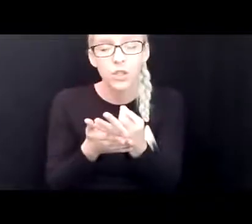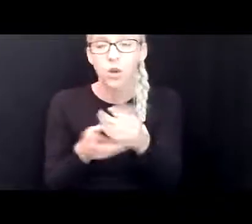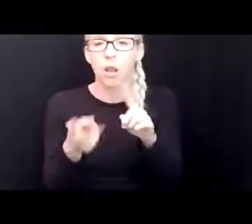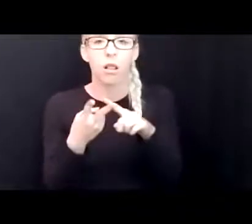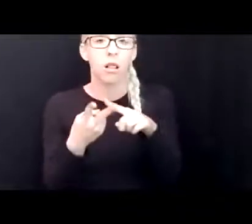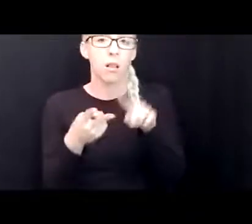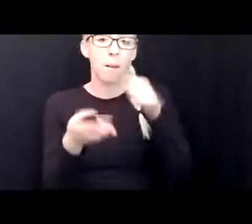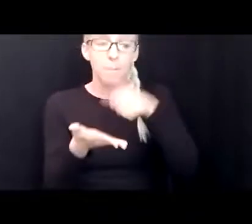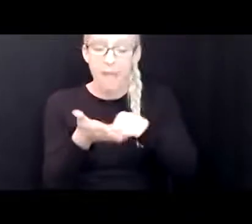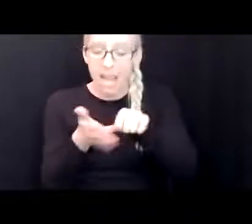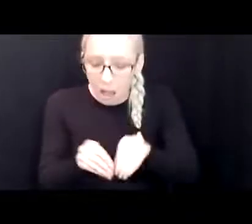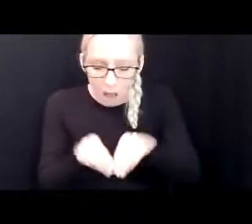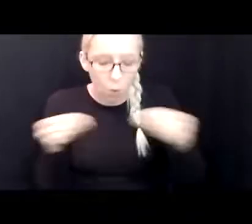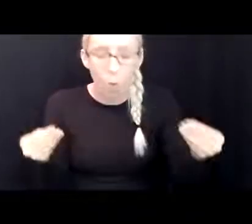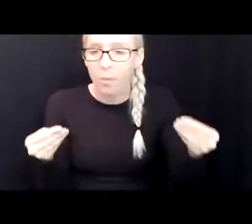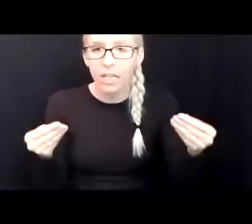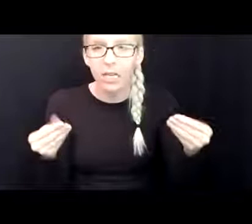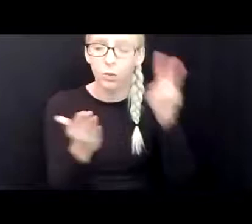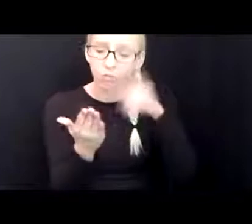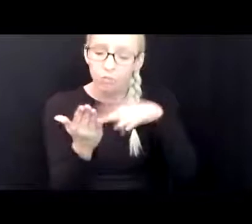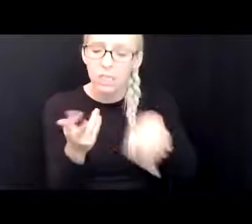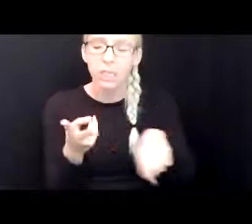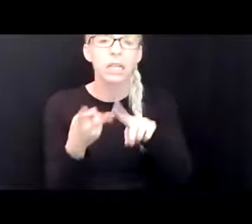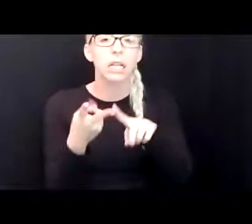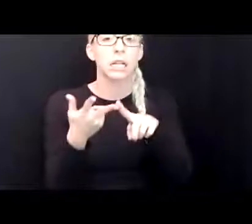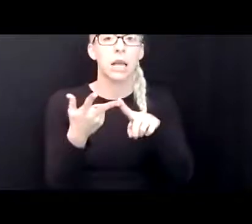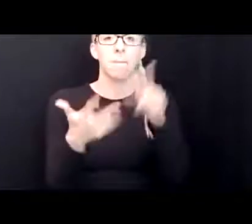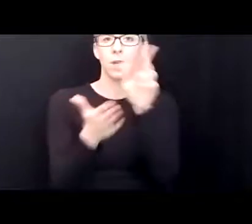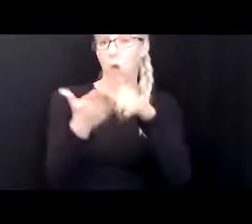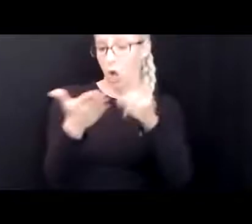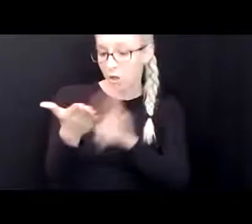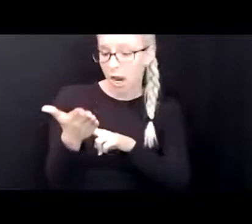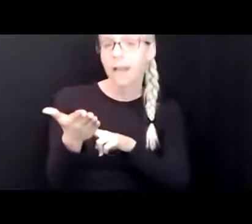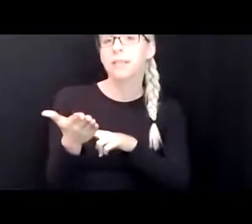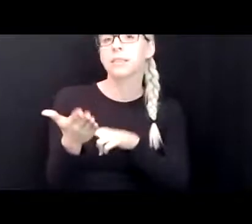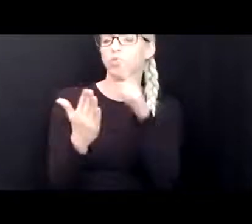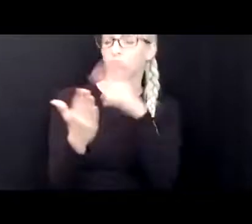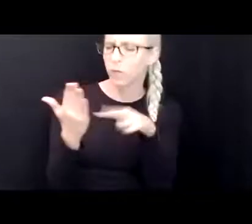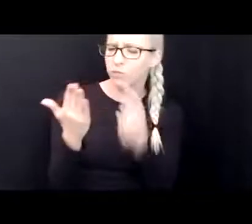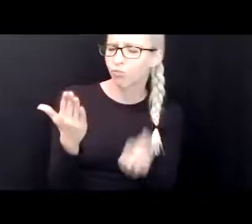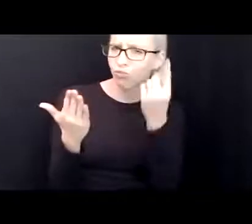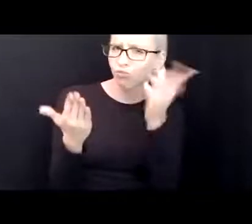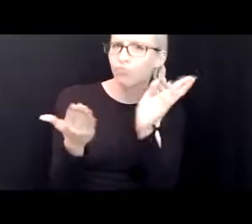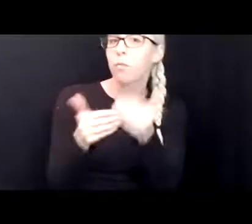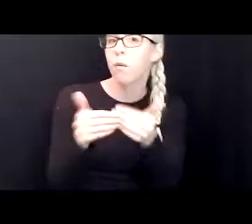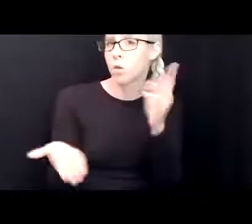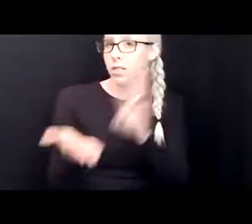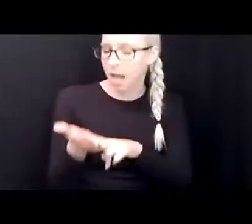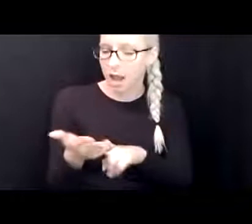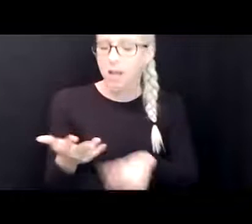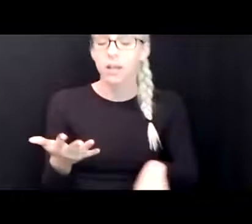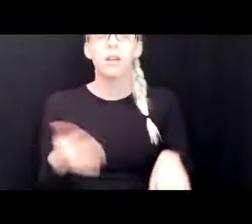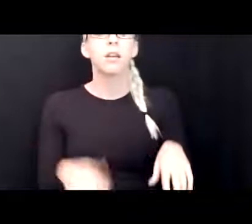signing contracts, those are the concerns that that document would address. The healthcare documents,